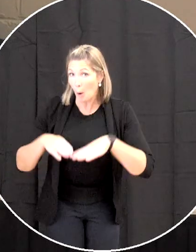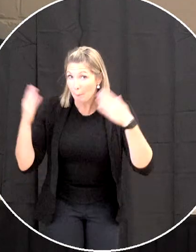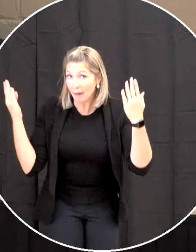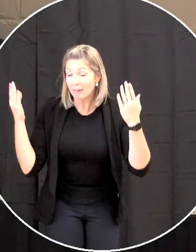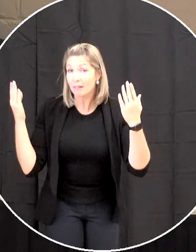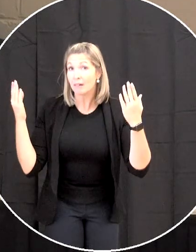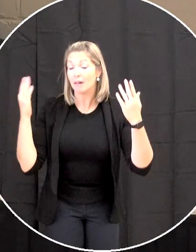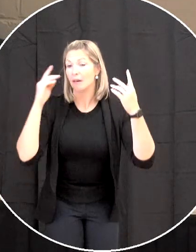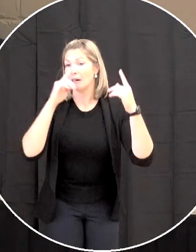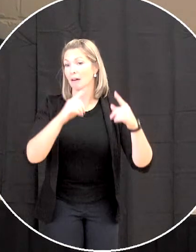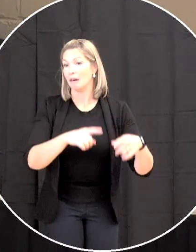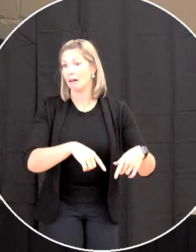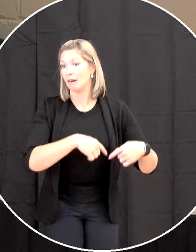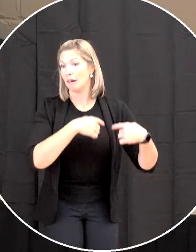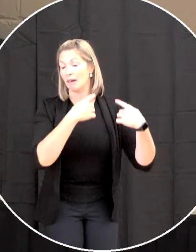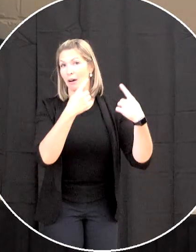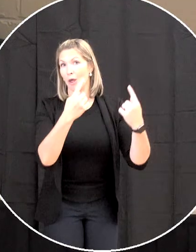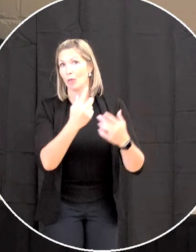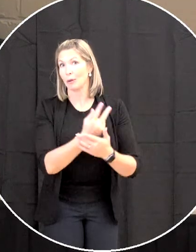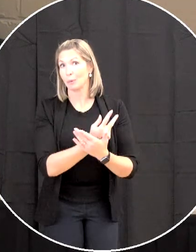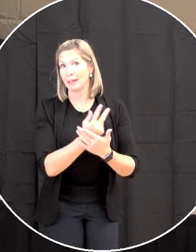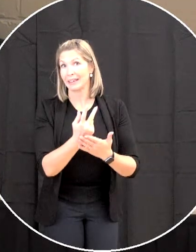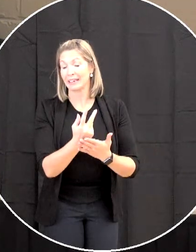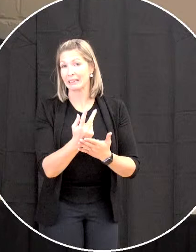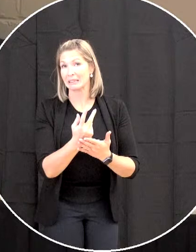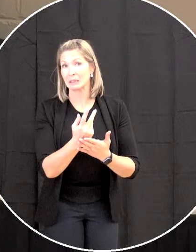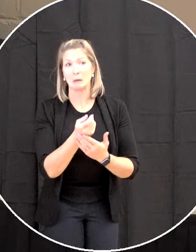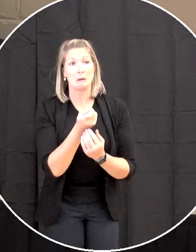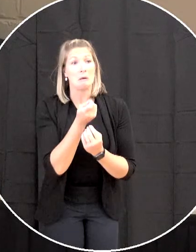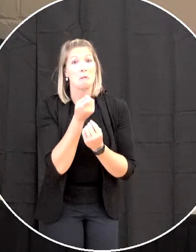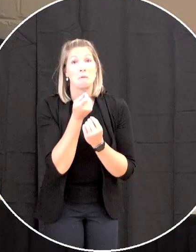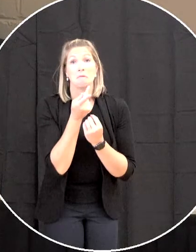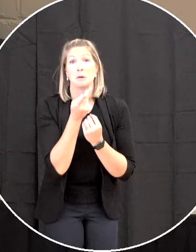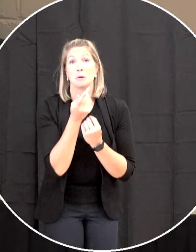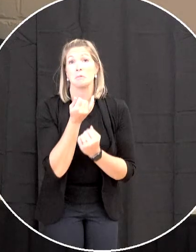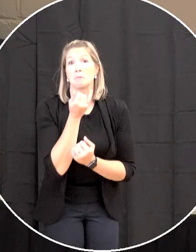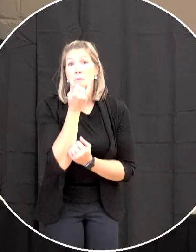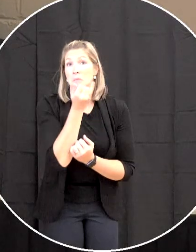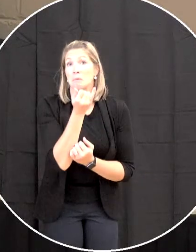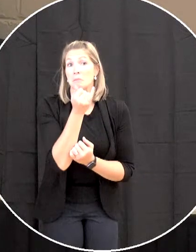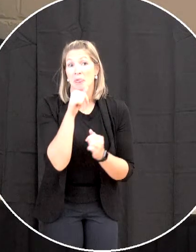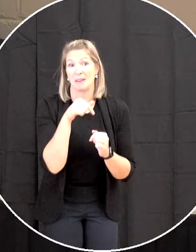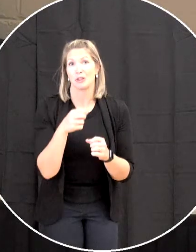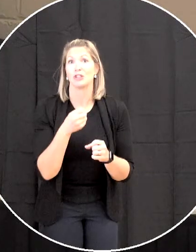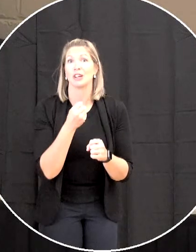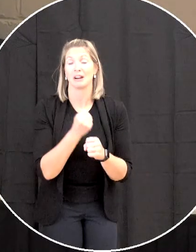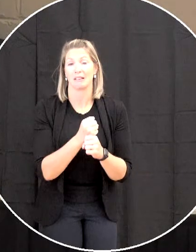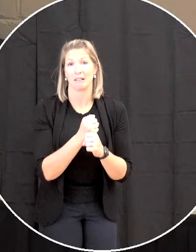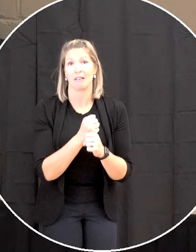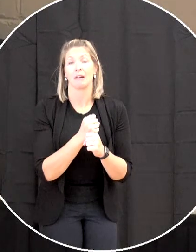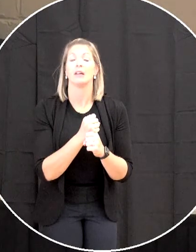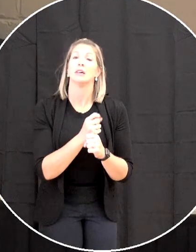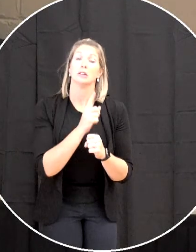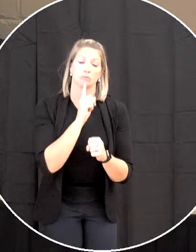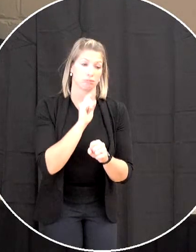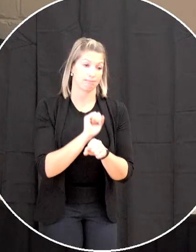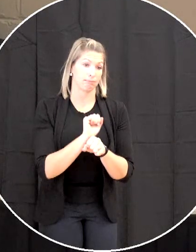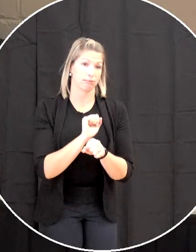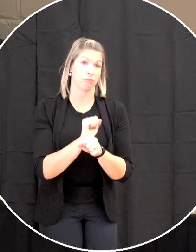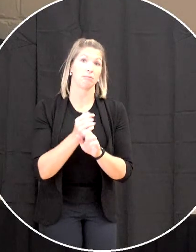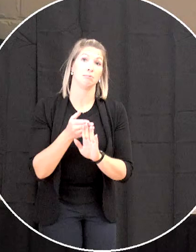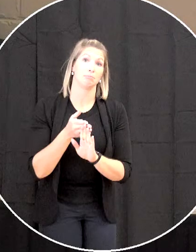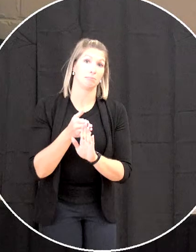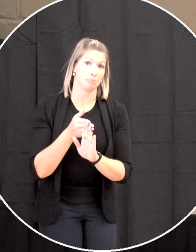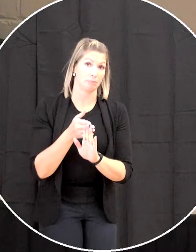had very little major road bumps on that road to school this year. We've had some extremely challenging times for our